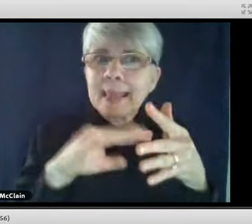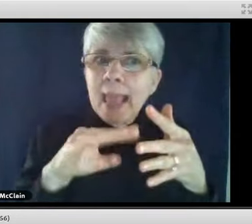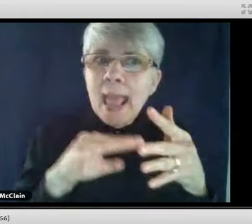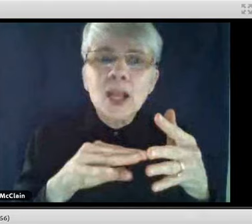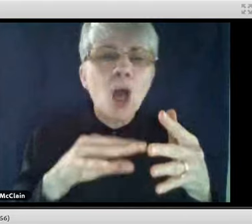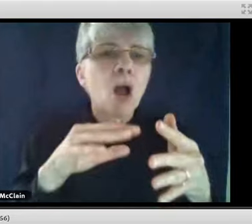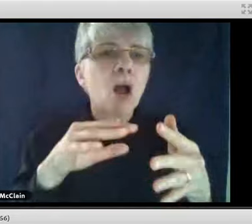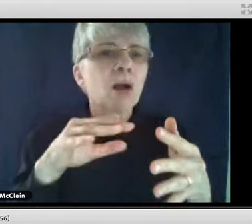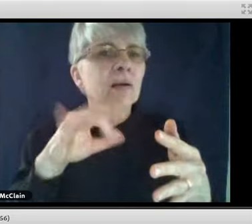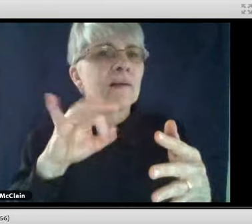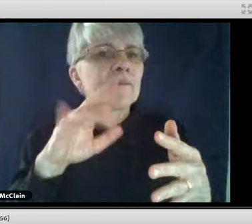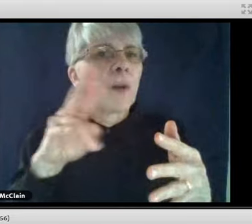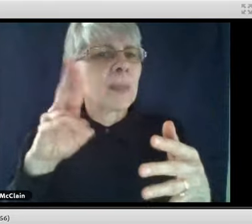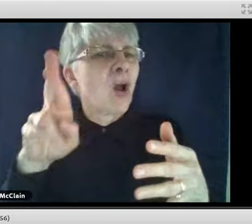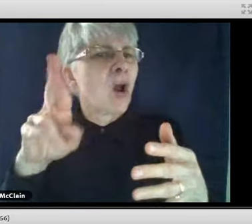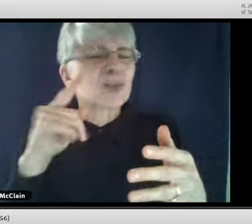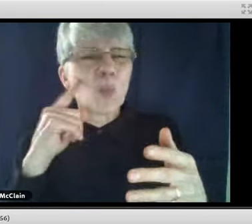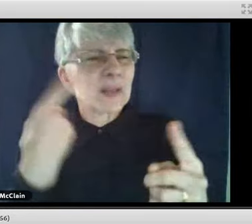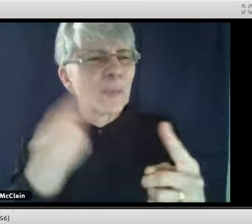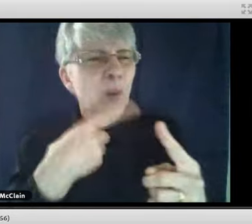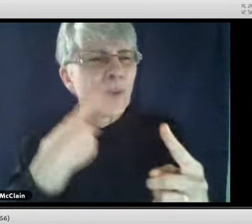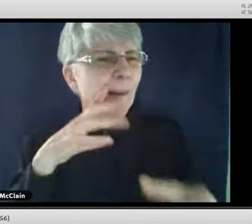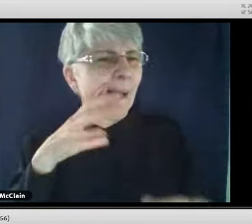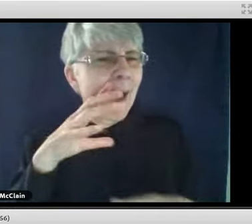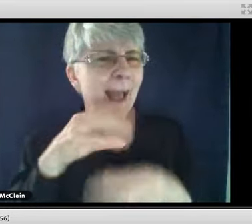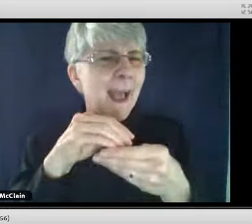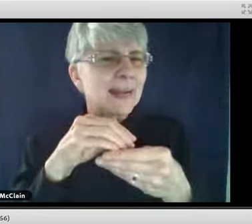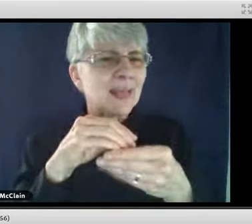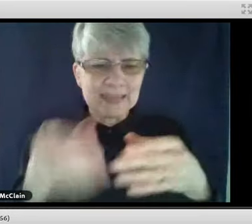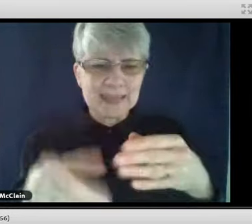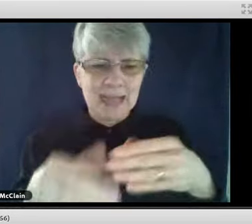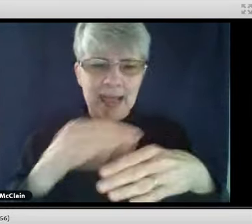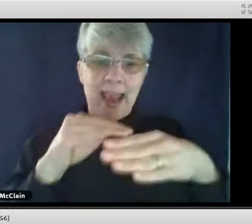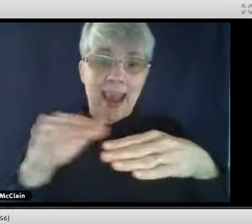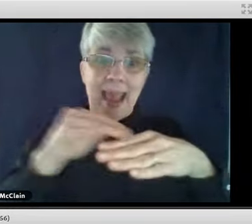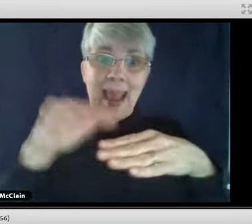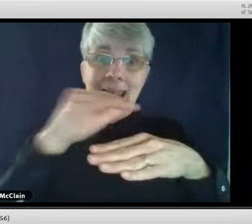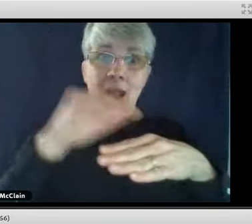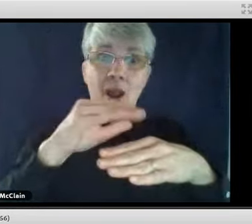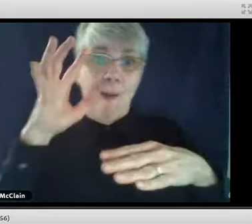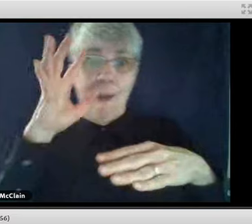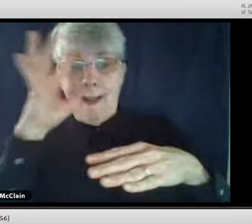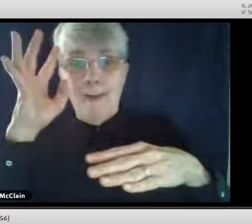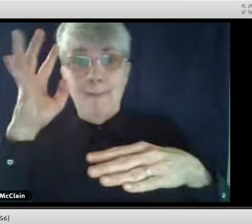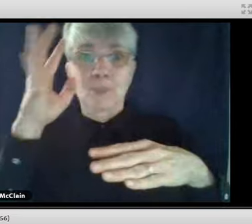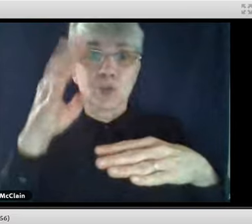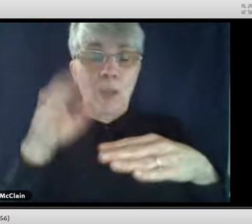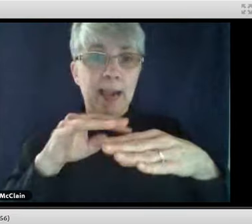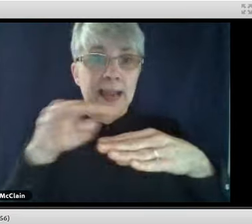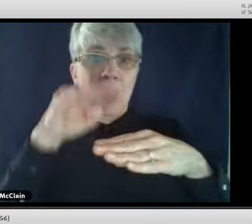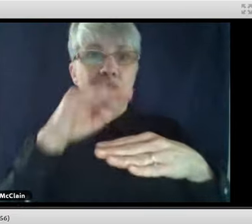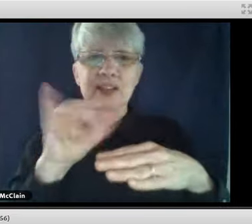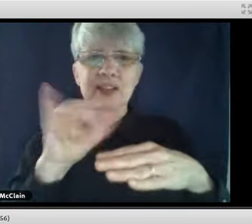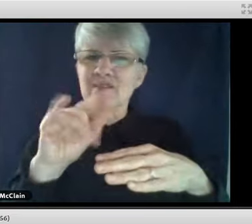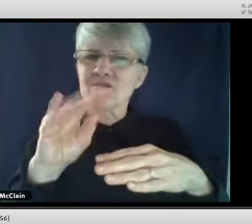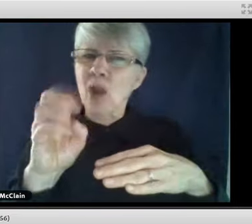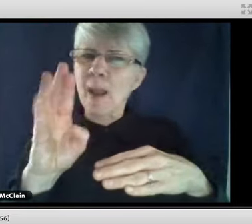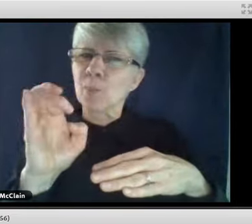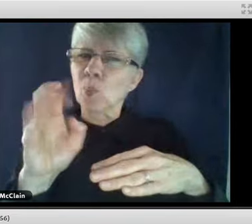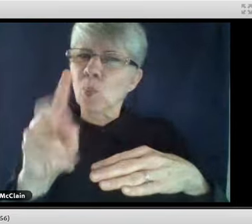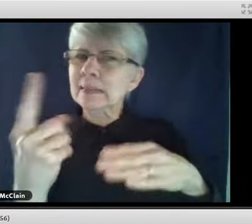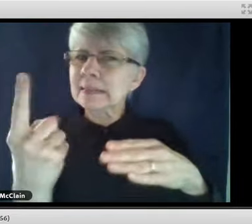very long time. So what's really the point of adding this additional layer, essentially this abstract layer this framework on something